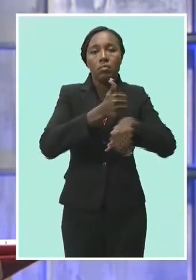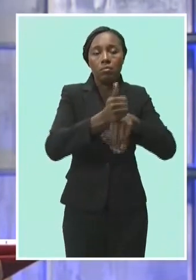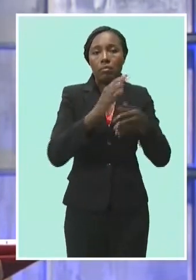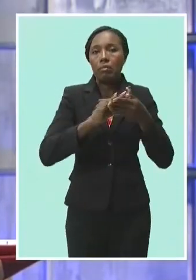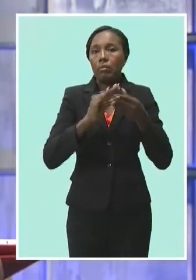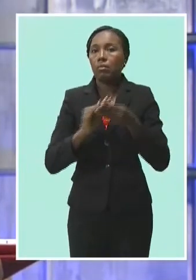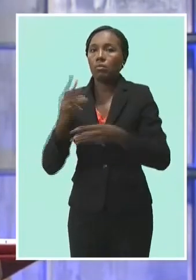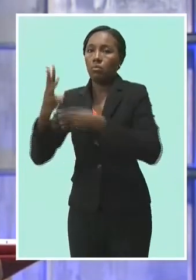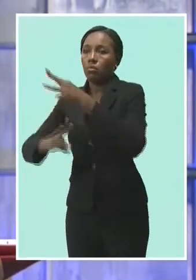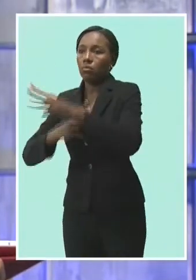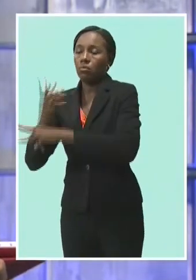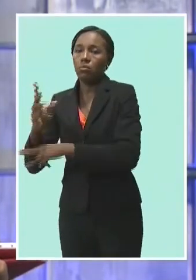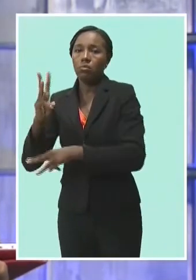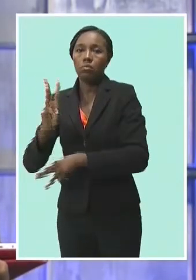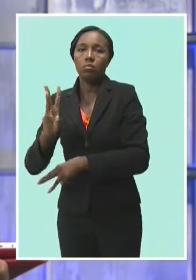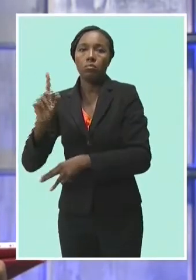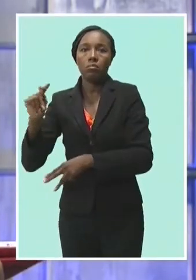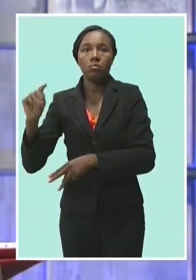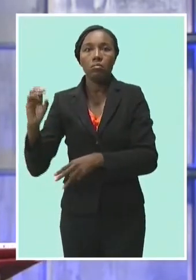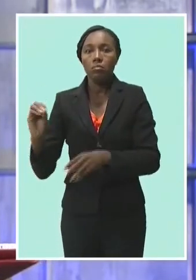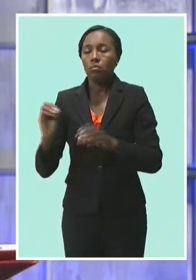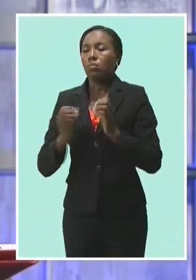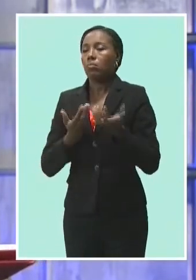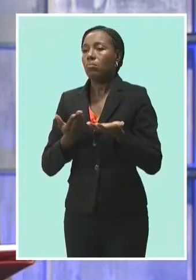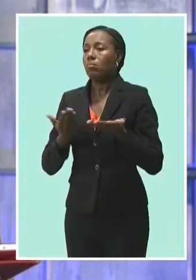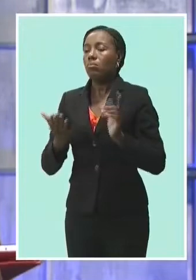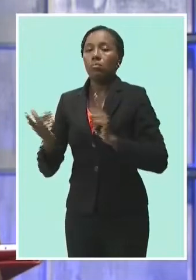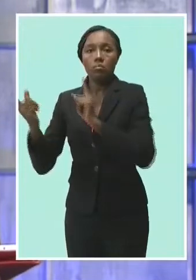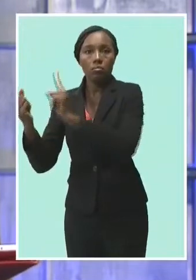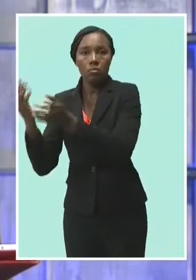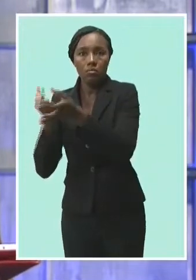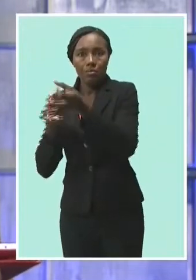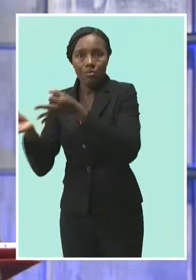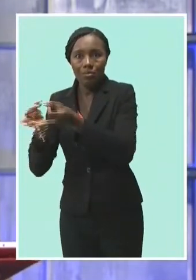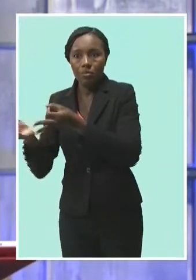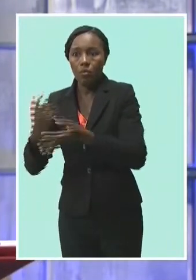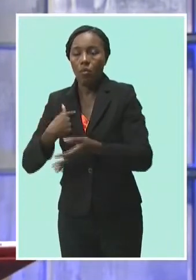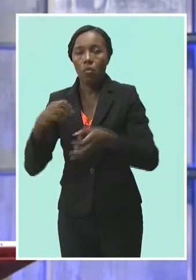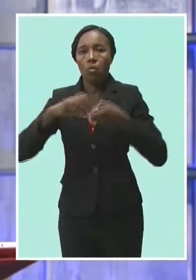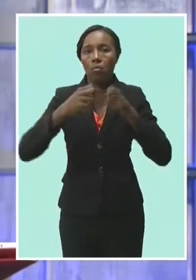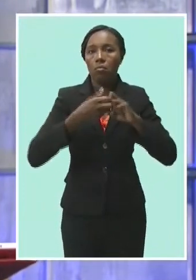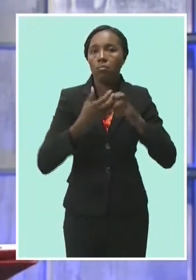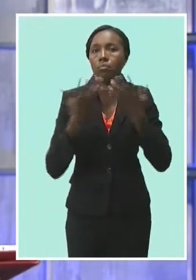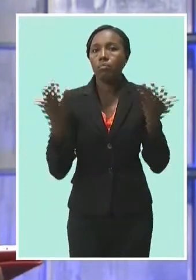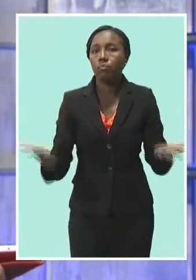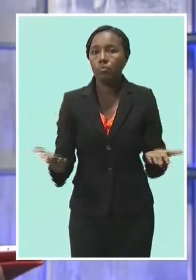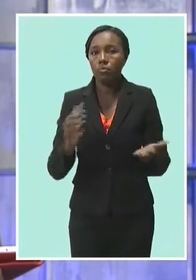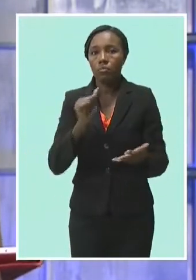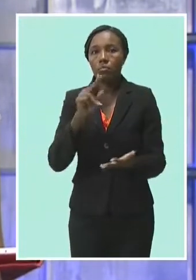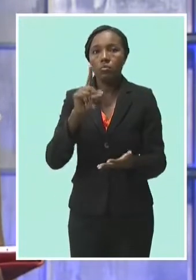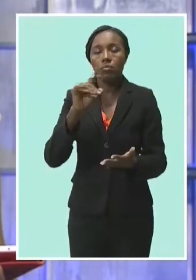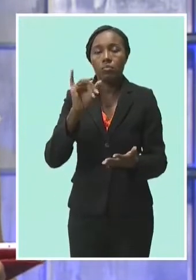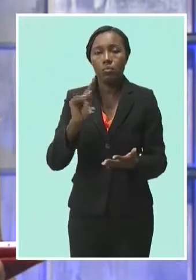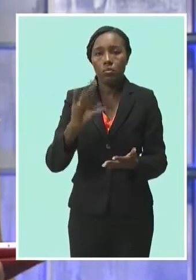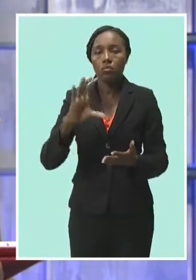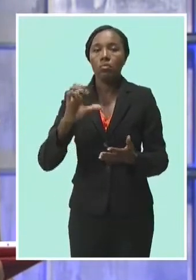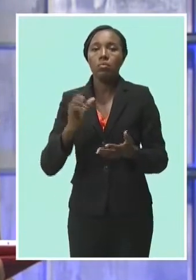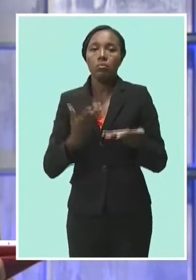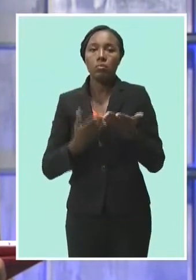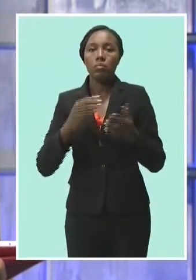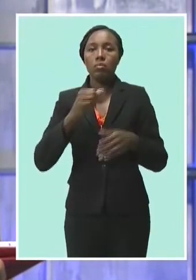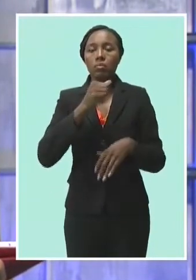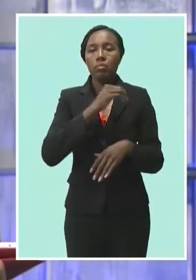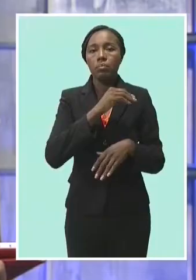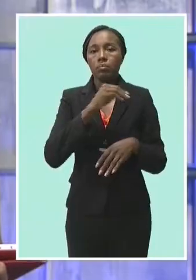before the World Trade Organization. Addressing the annual general meeting of the Caribbean Association of Audit Committee members, Prime Minister